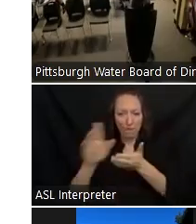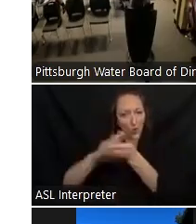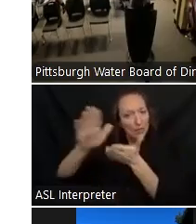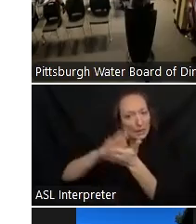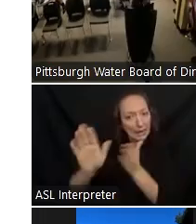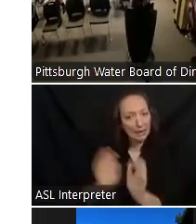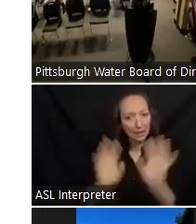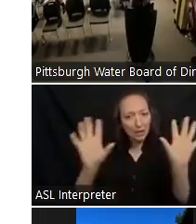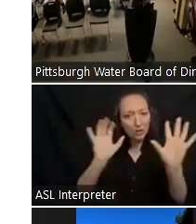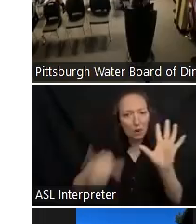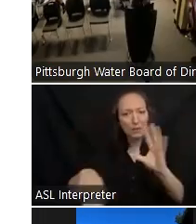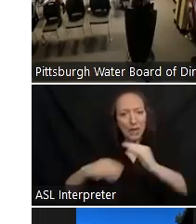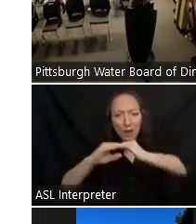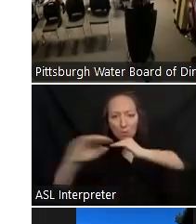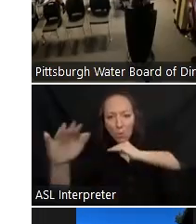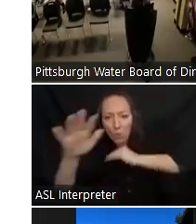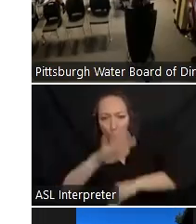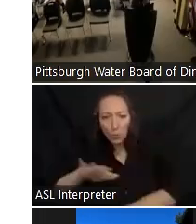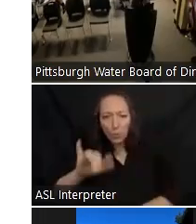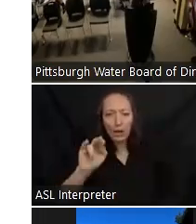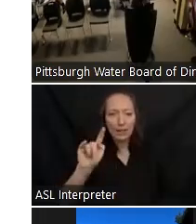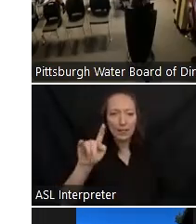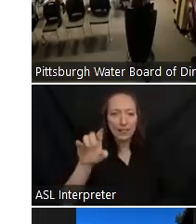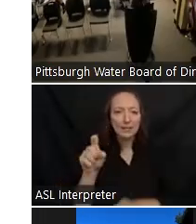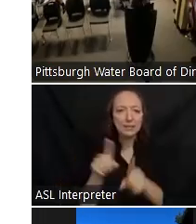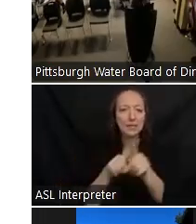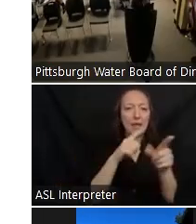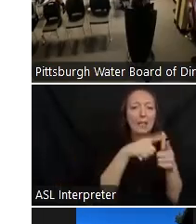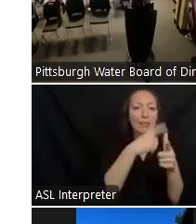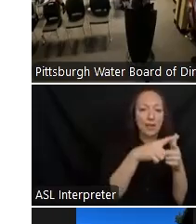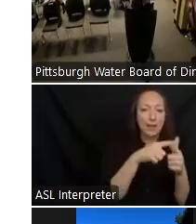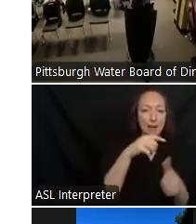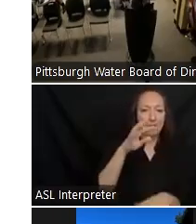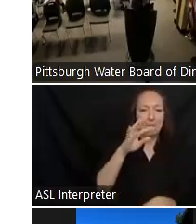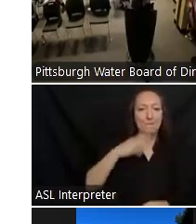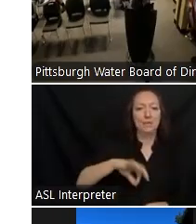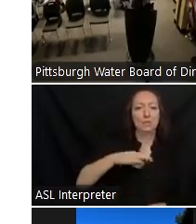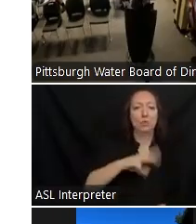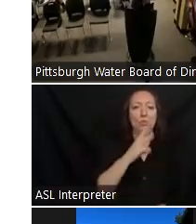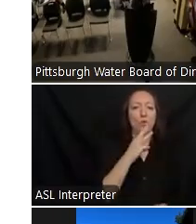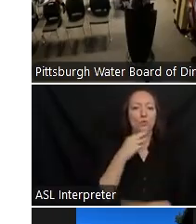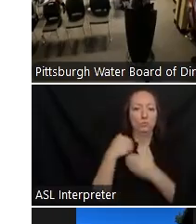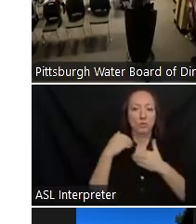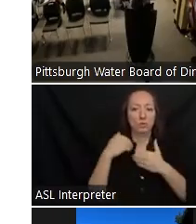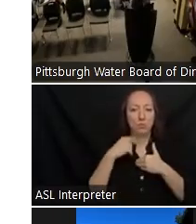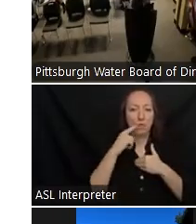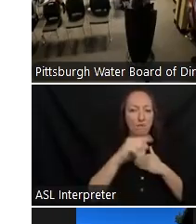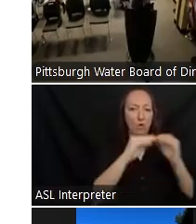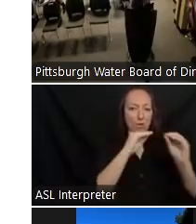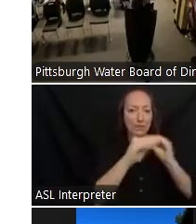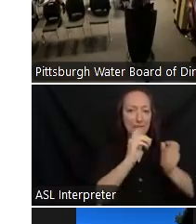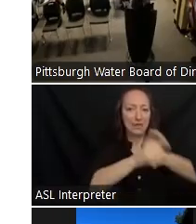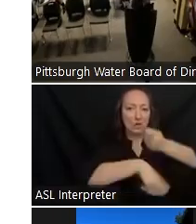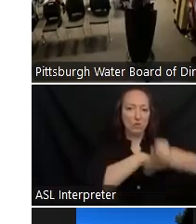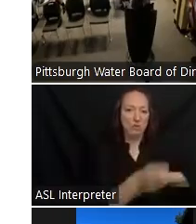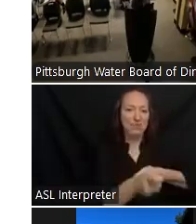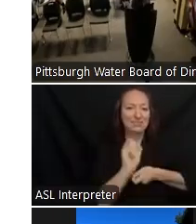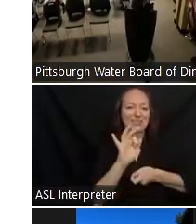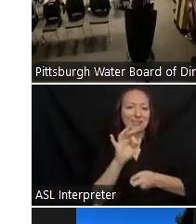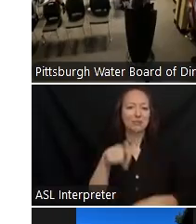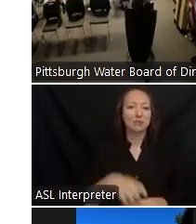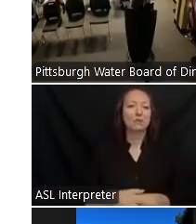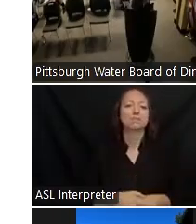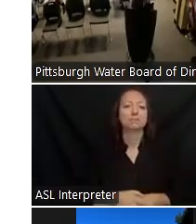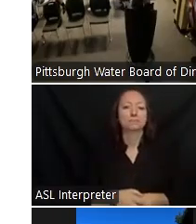and replace, if needed, the basins themselves. In 2026,